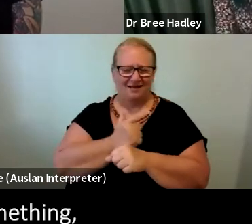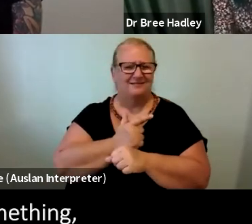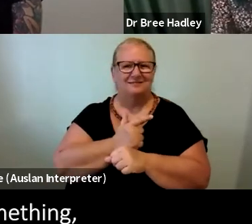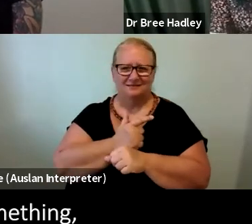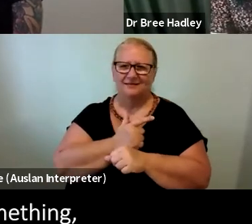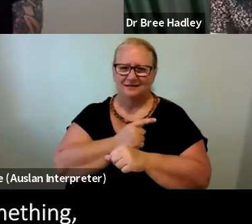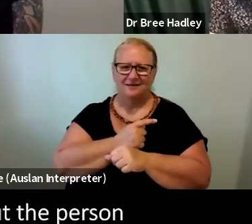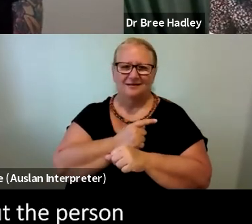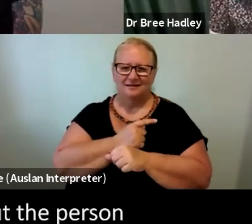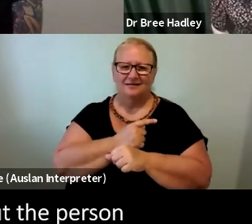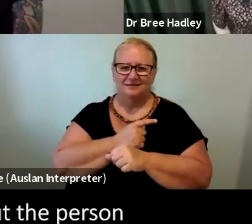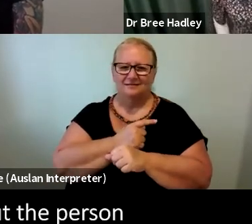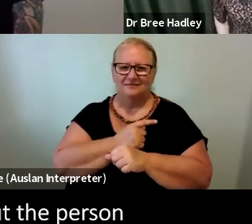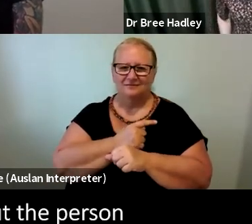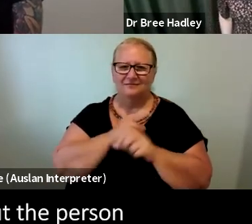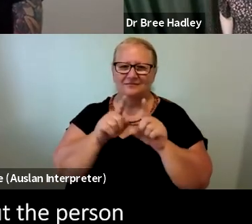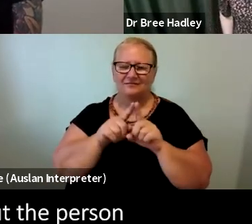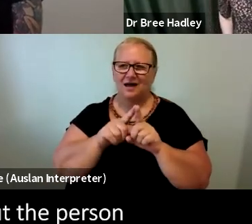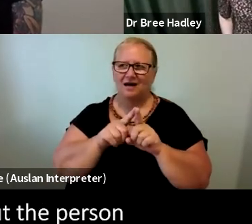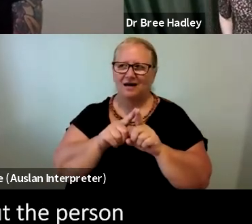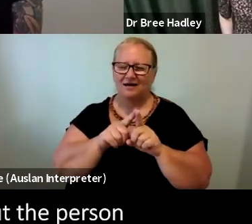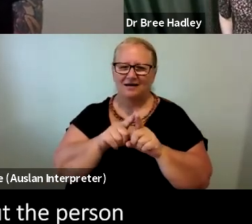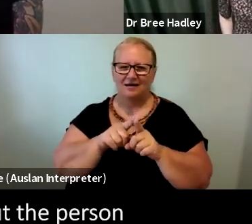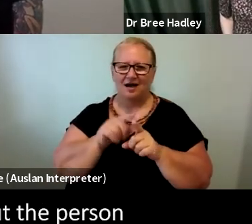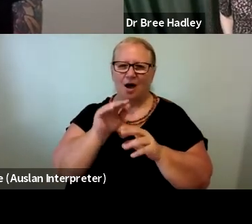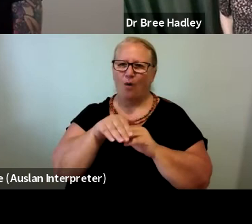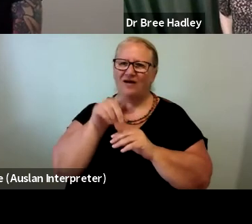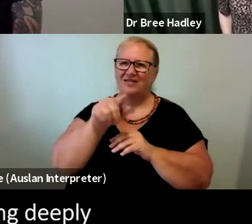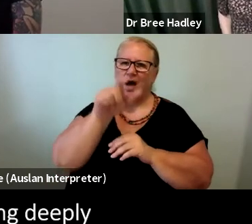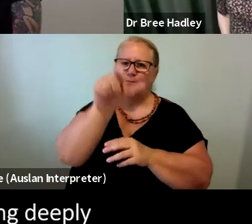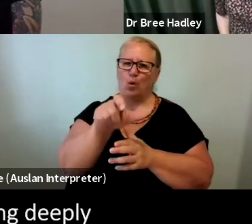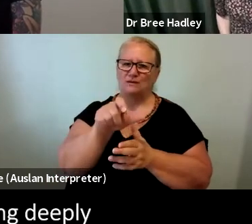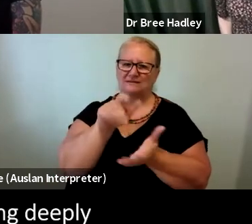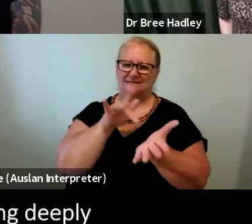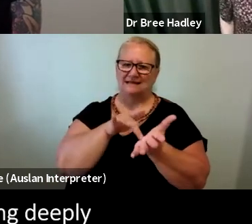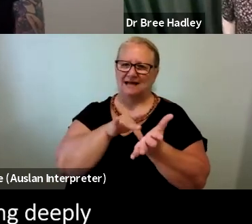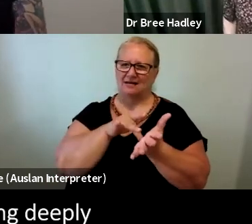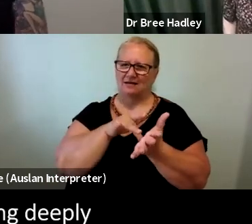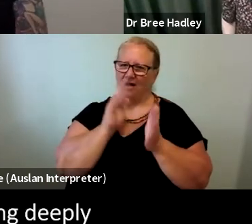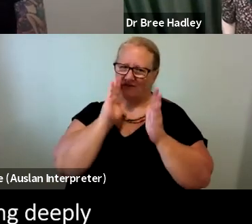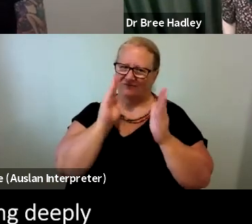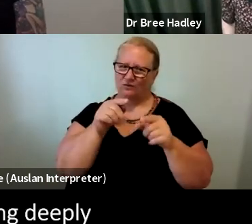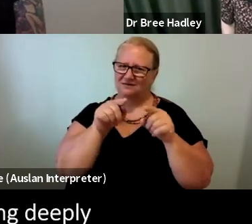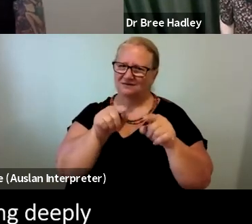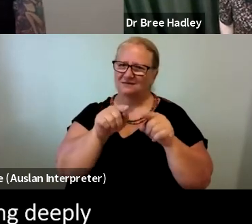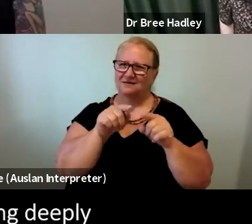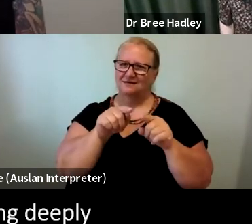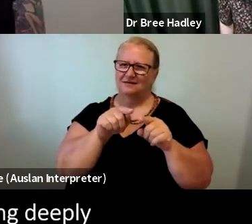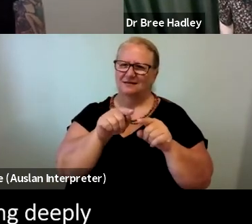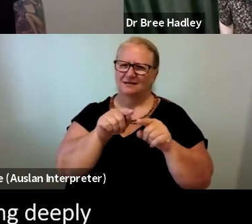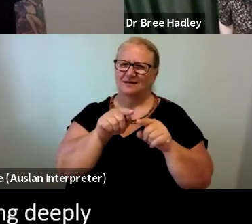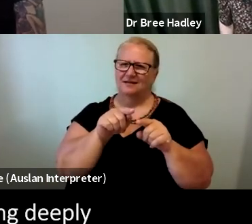as I was saying before, something about the person-centered approach and that being deeply embedded